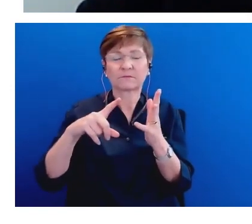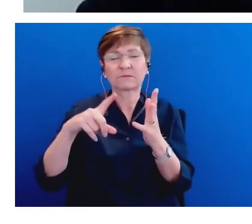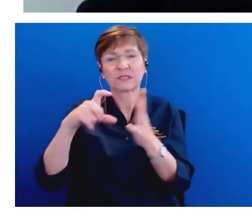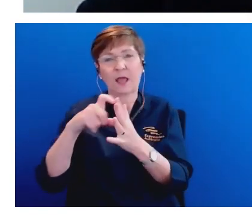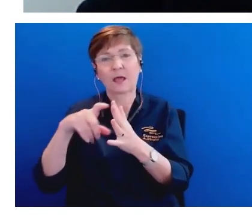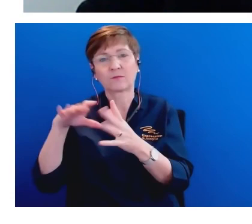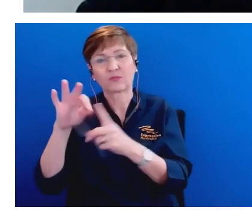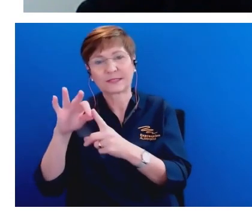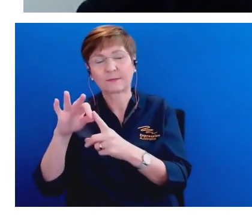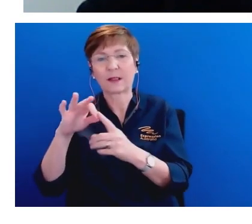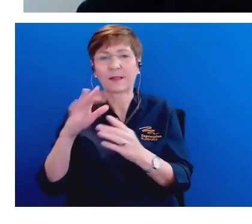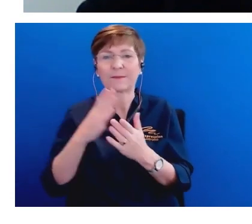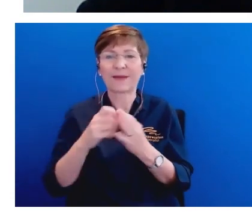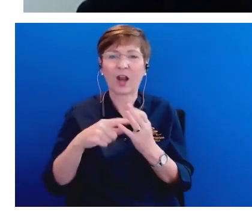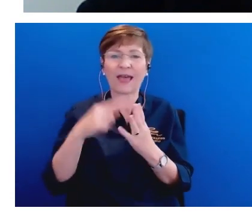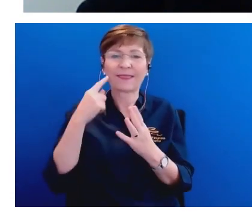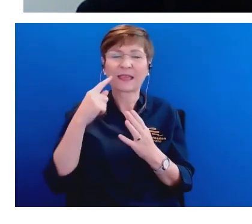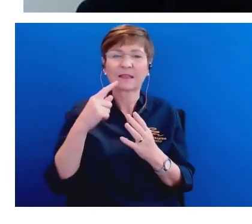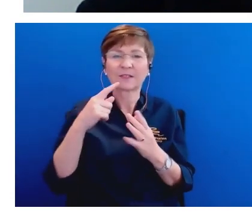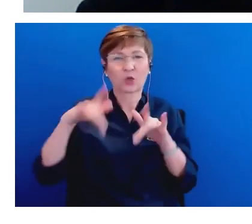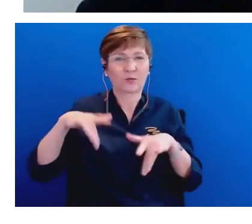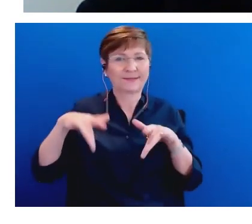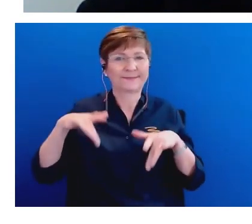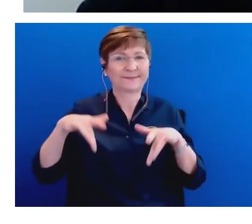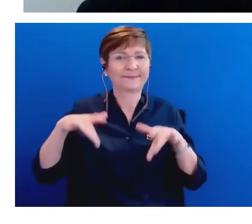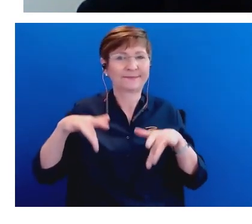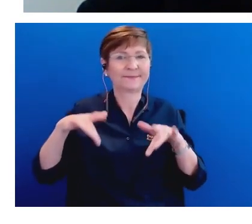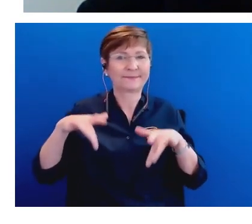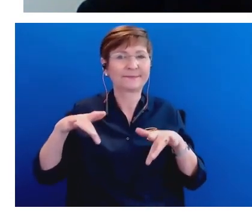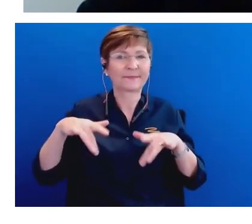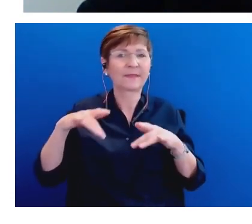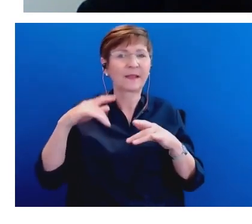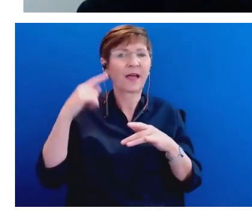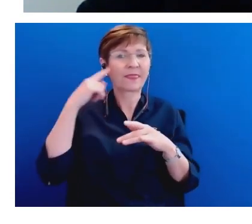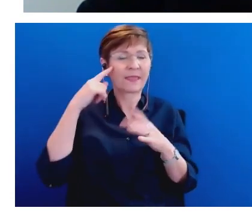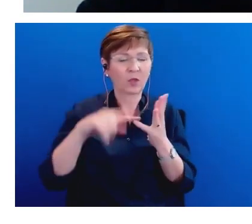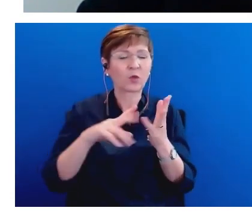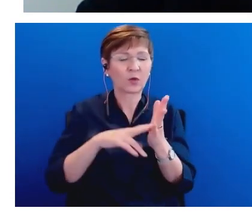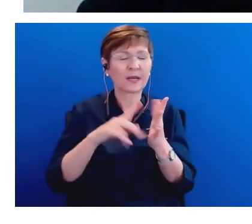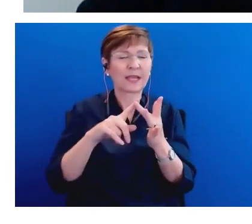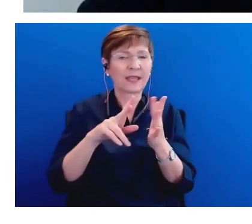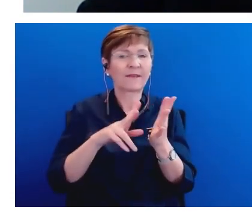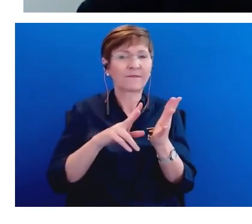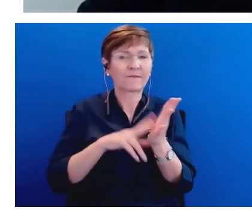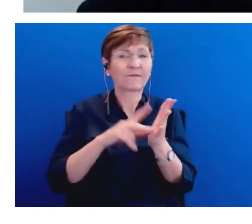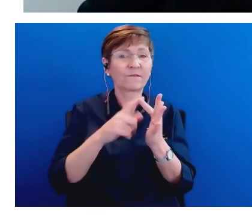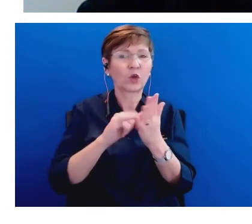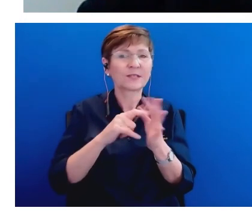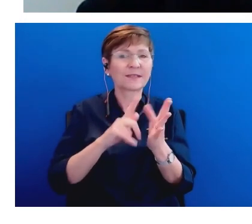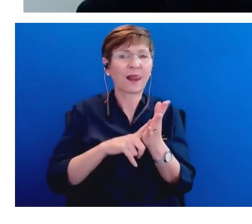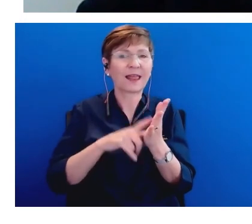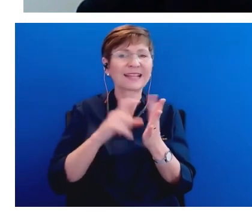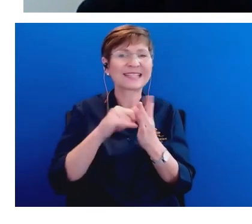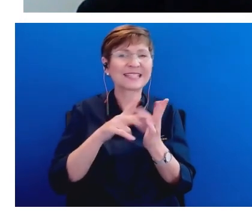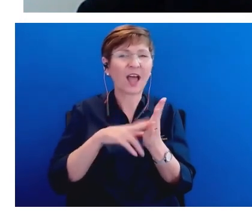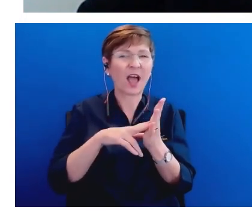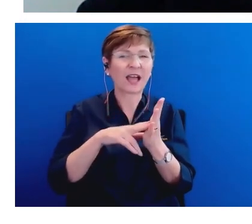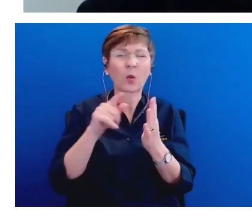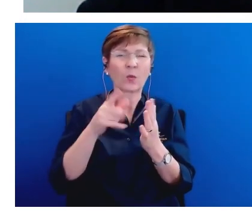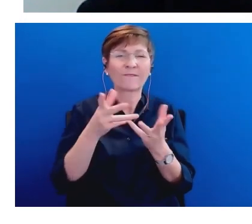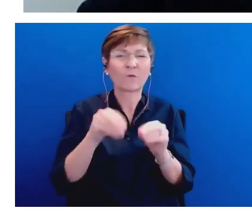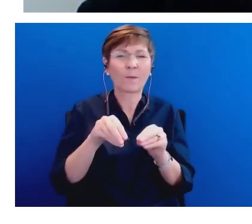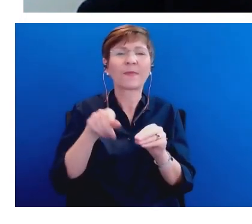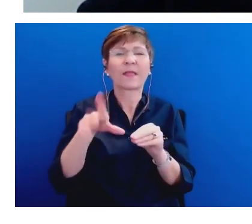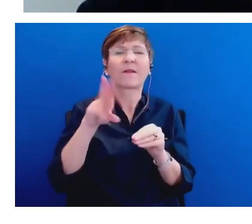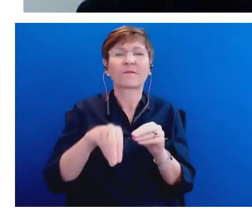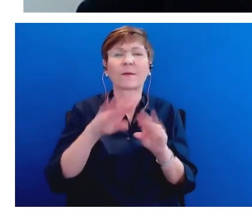time hasn't quite come, but it's coming. Universal design is mentioned in the UN Convention, and that I think gives us